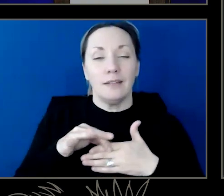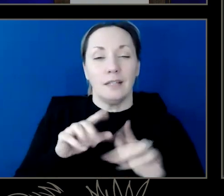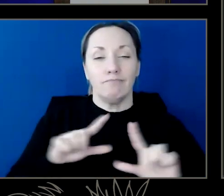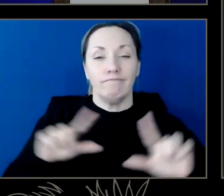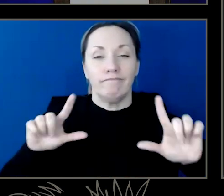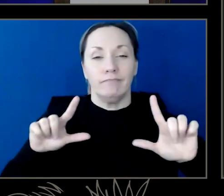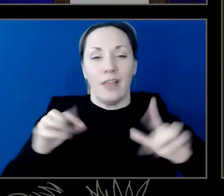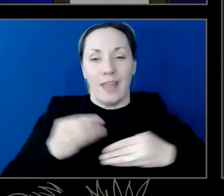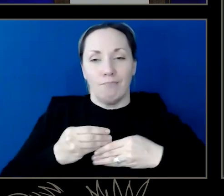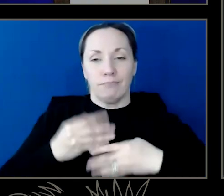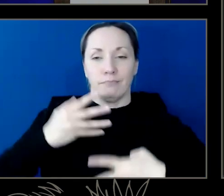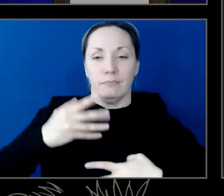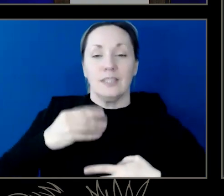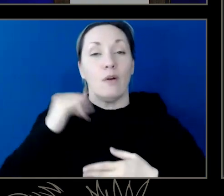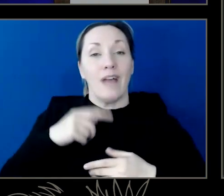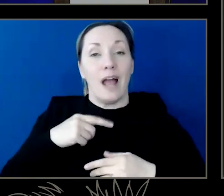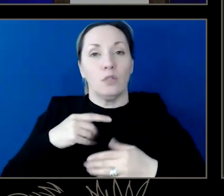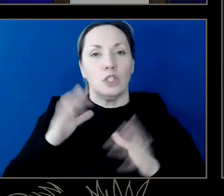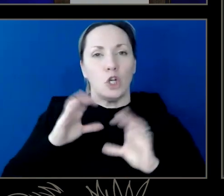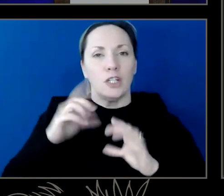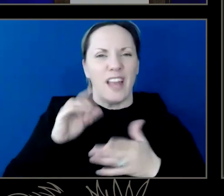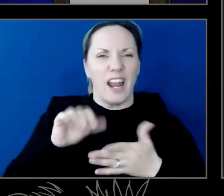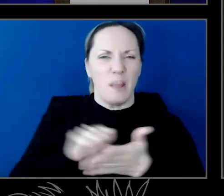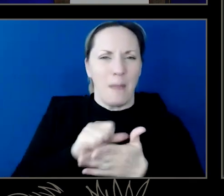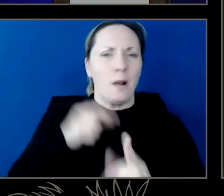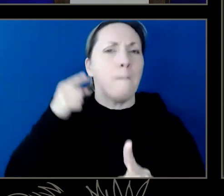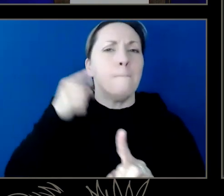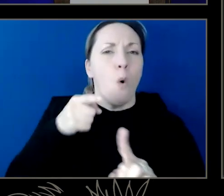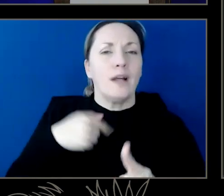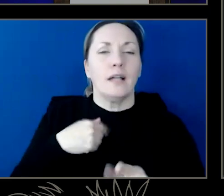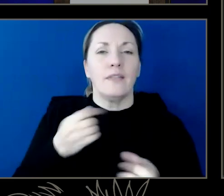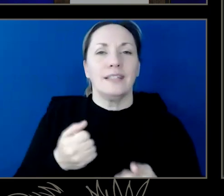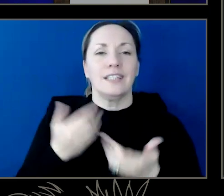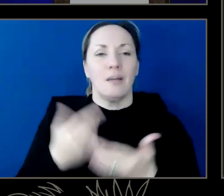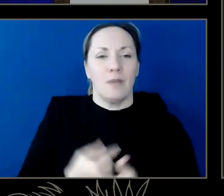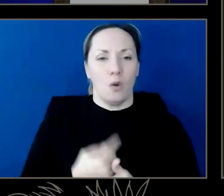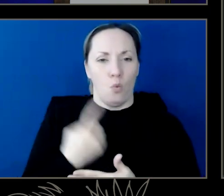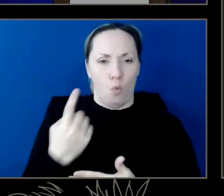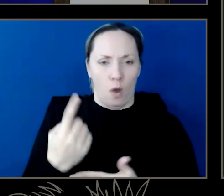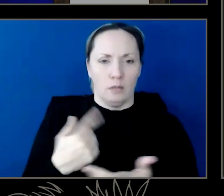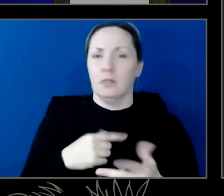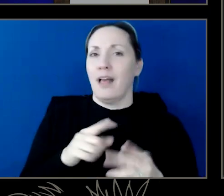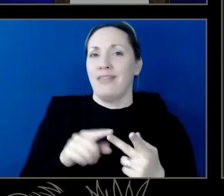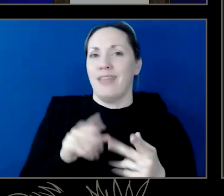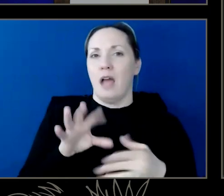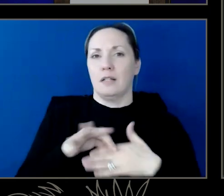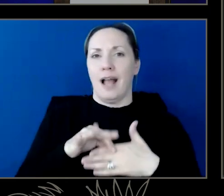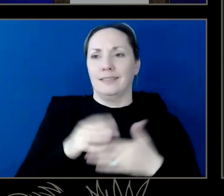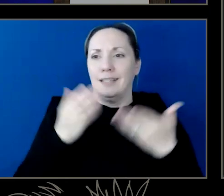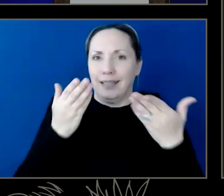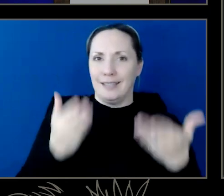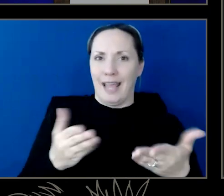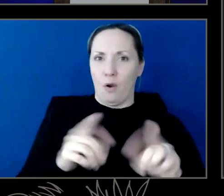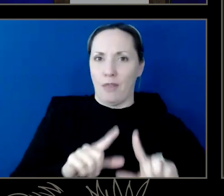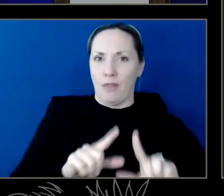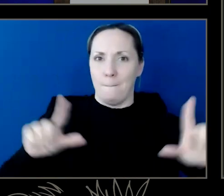accordion here. So if I was searching for that on the page, what I'm saying is that this is giving me 1 out of 1, meaning that it knows that content is on the page, but it can't actually tell me where